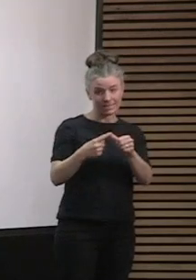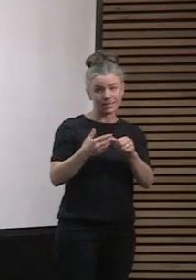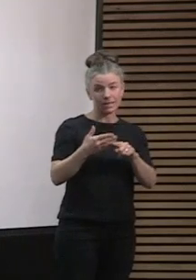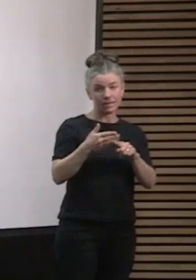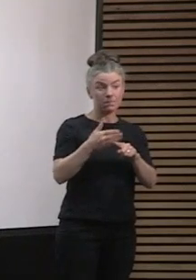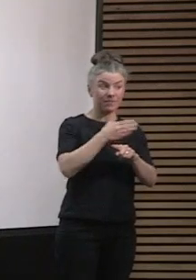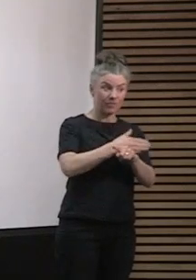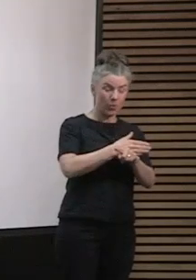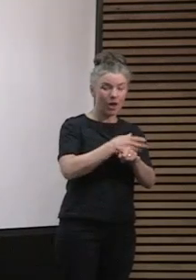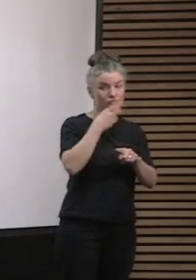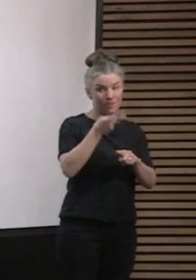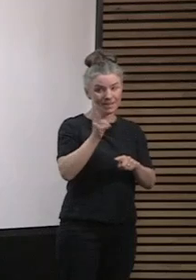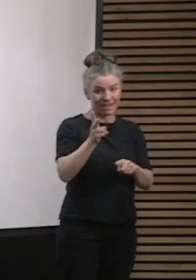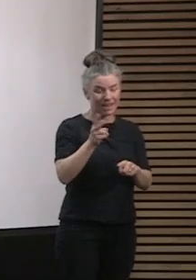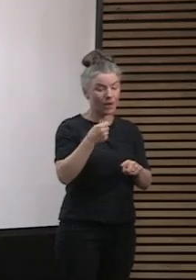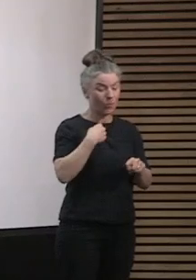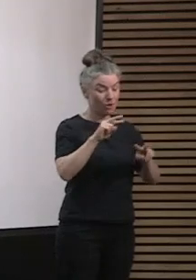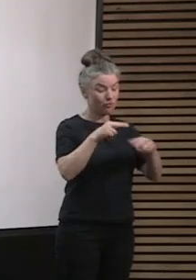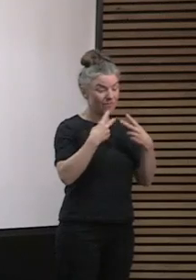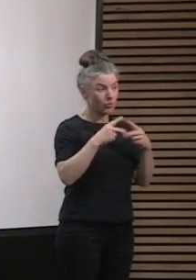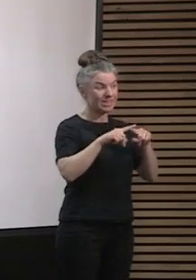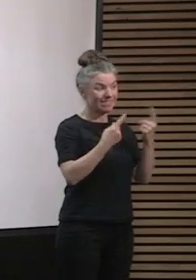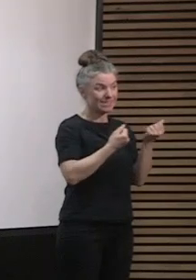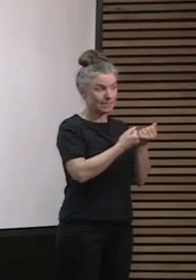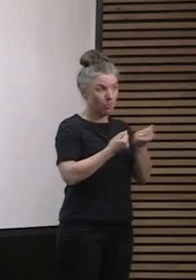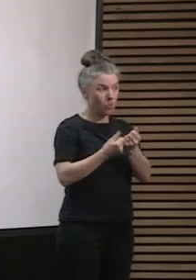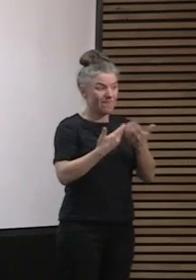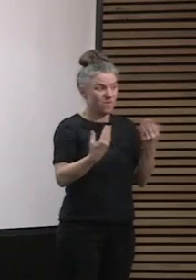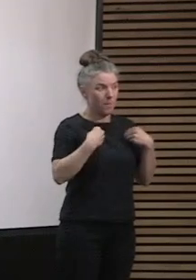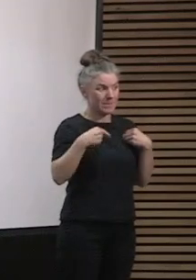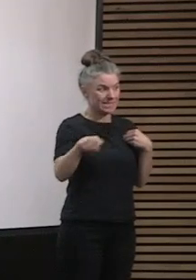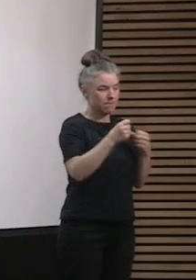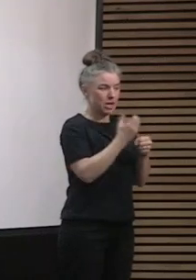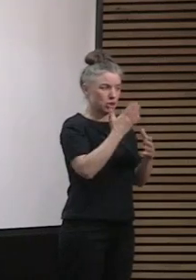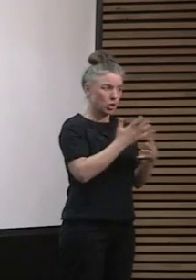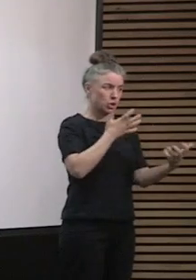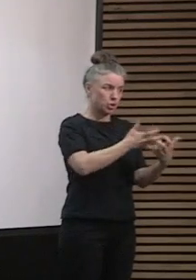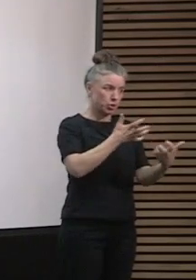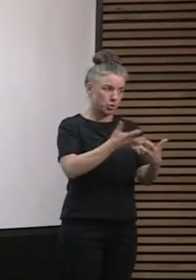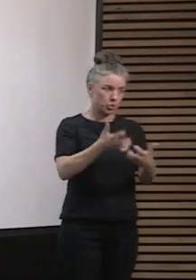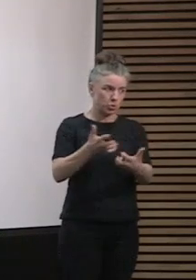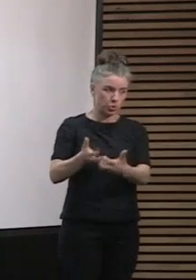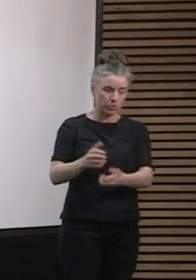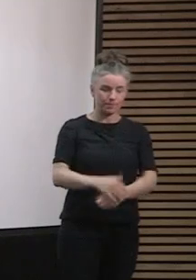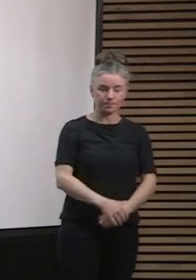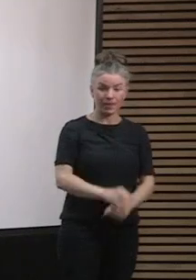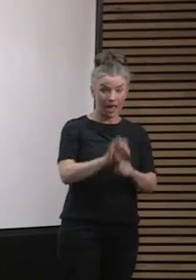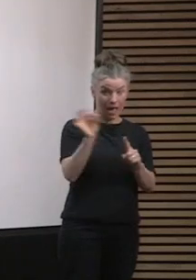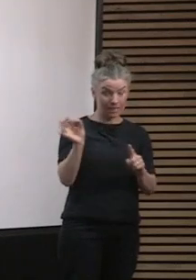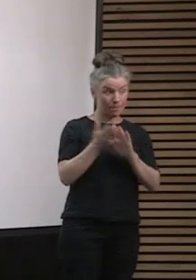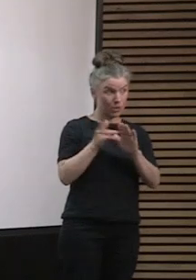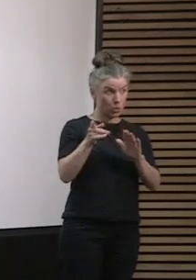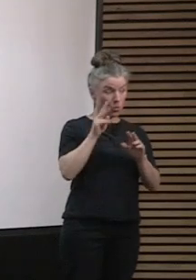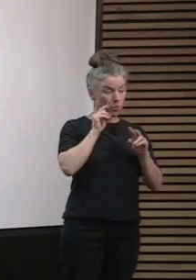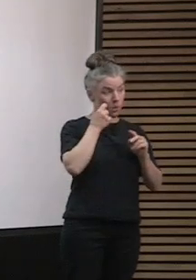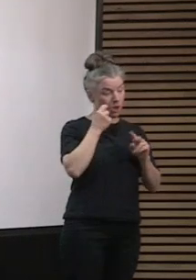at all of the support that we give at the moment to businesses to make sure it's fit for purpose for the situation. I want to look at